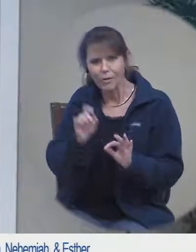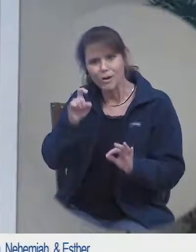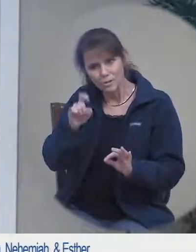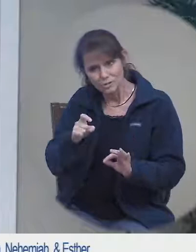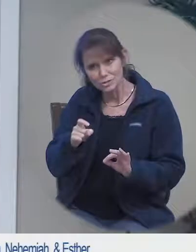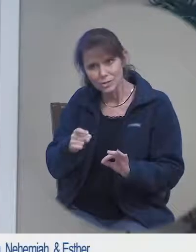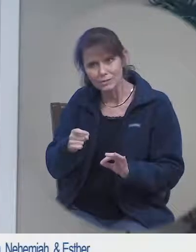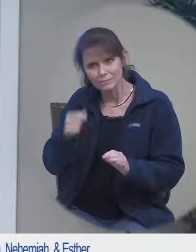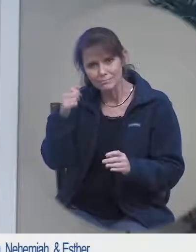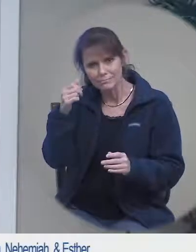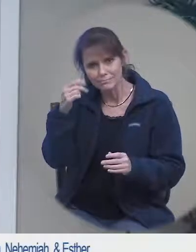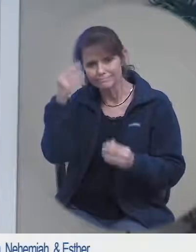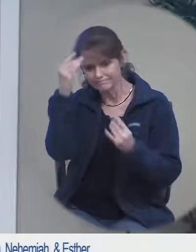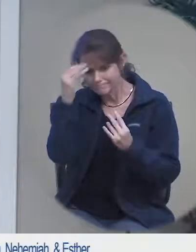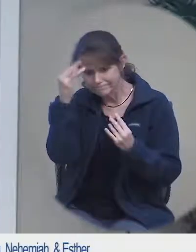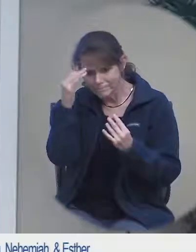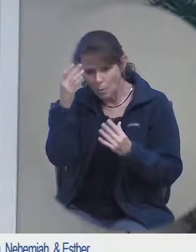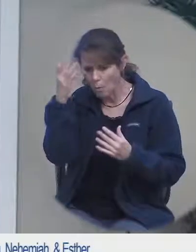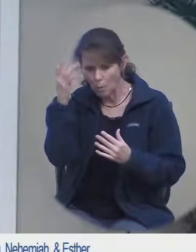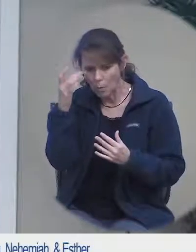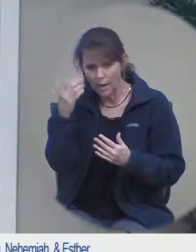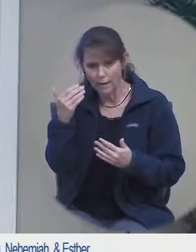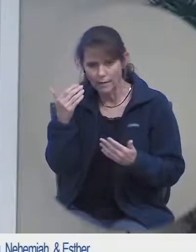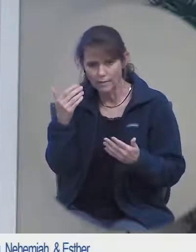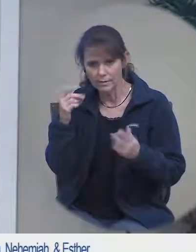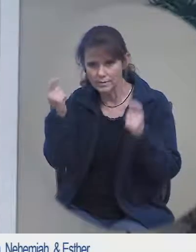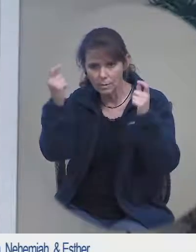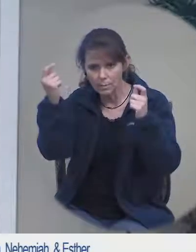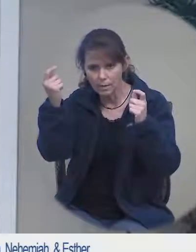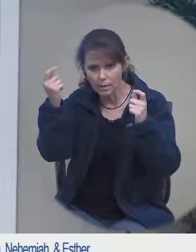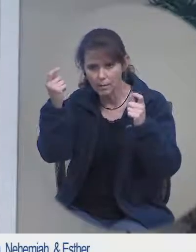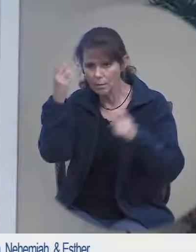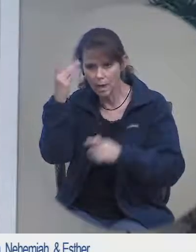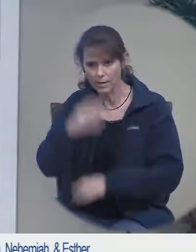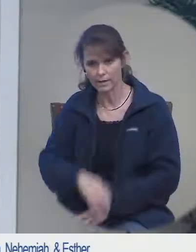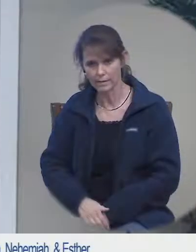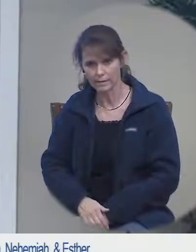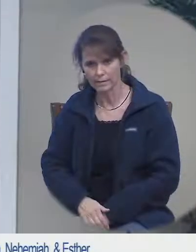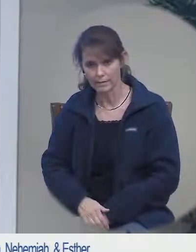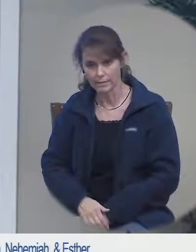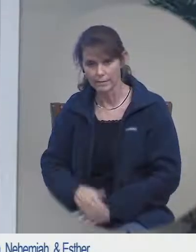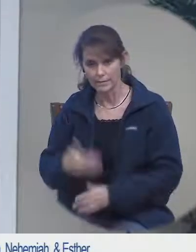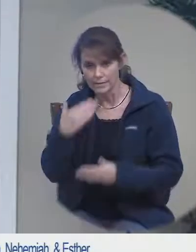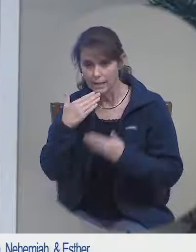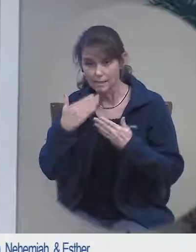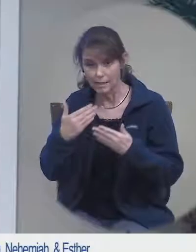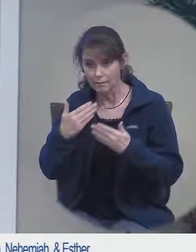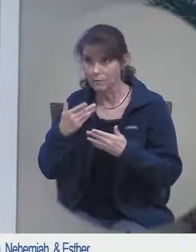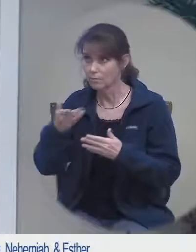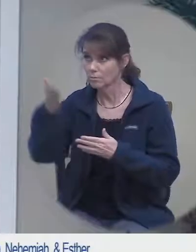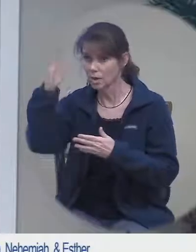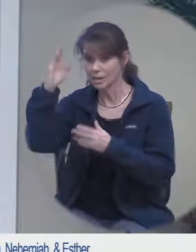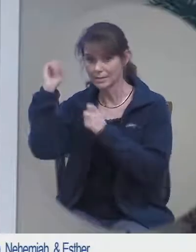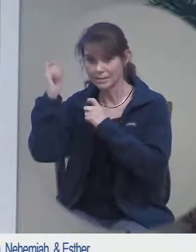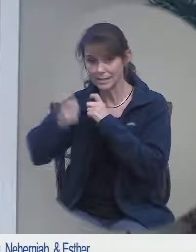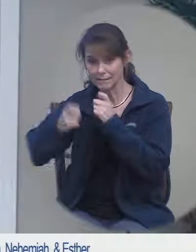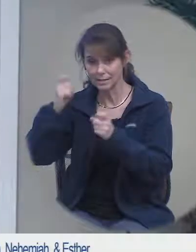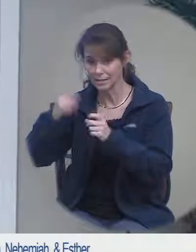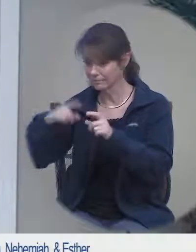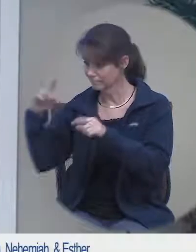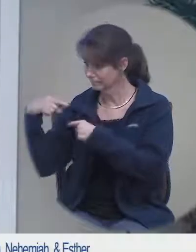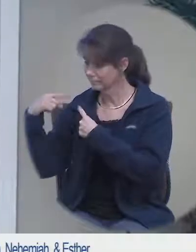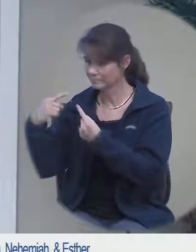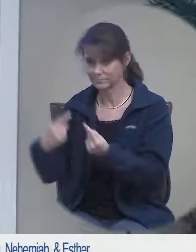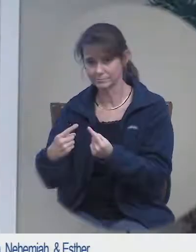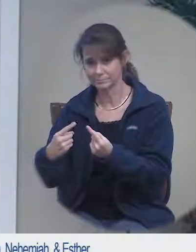special attention to given to things in order to be grateful for them. So we used to sing a lot growing up. We still sing it